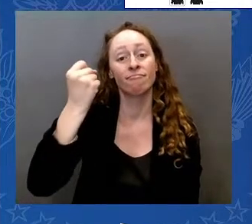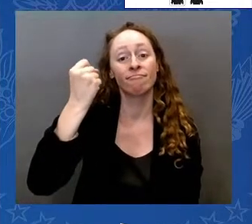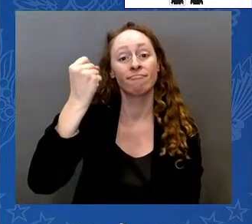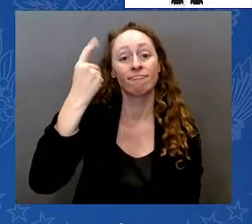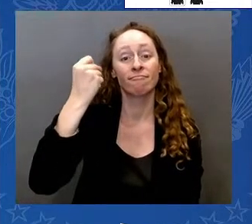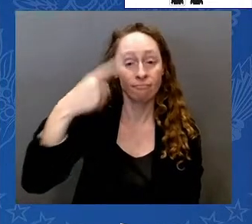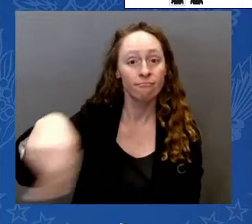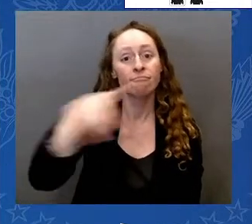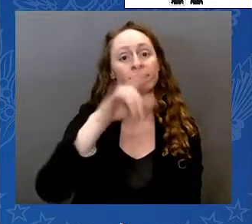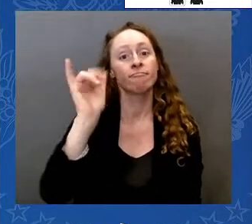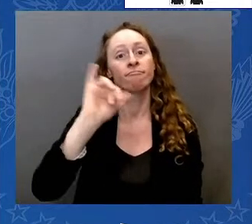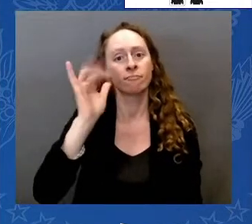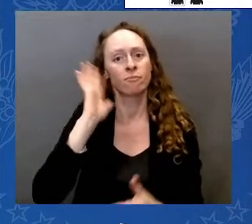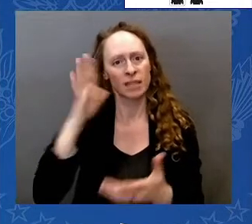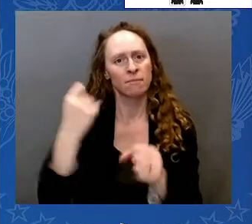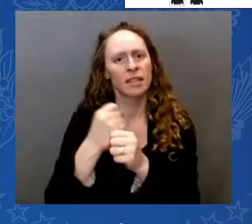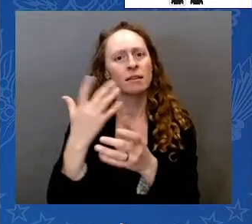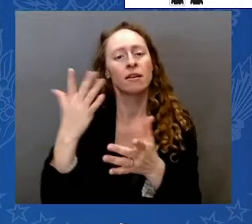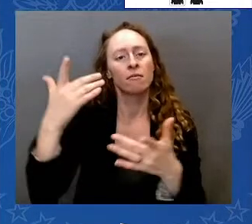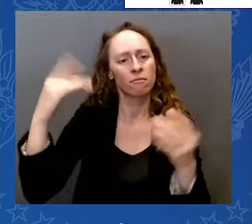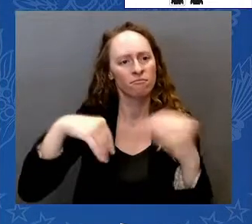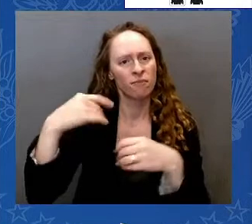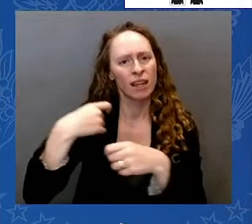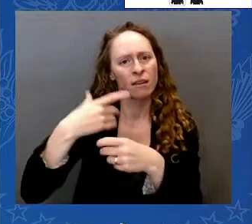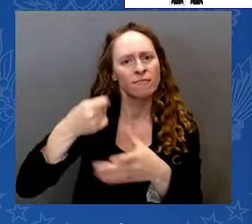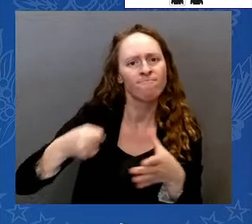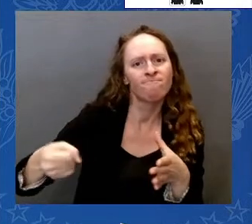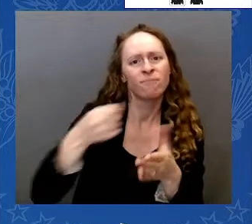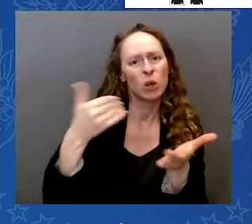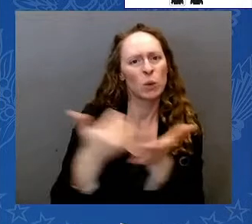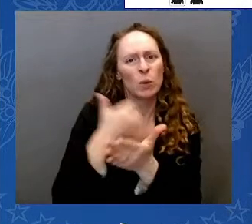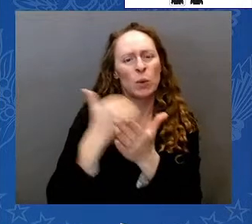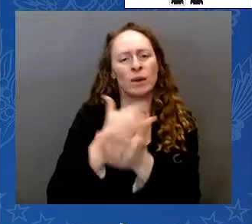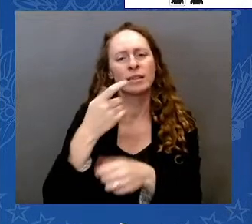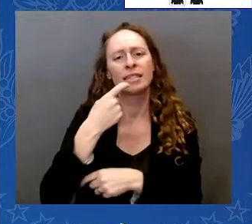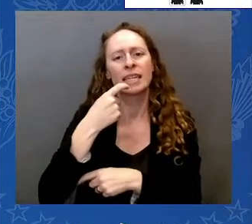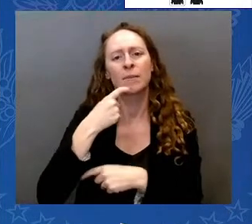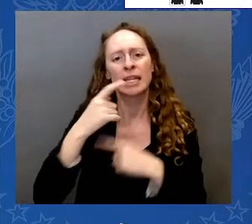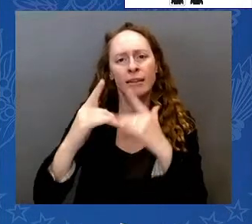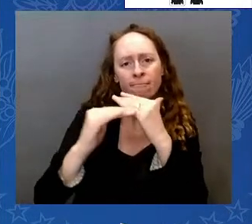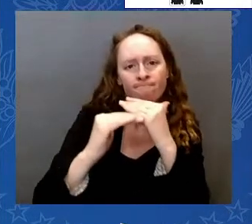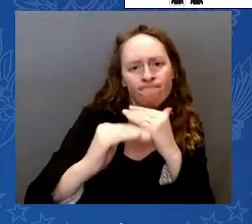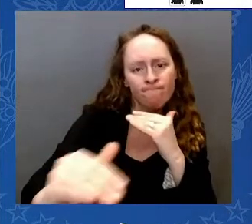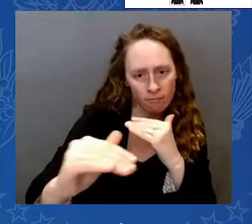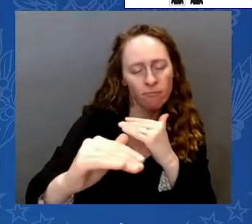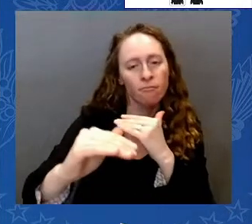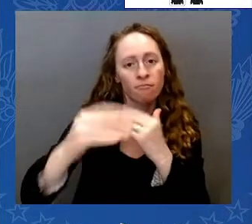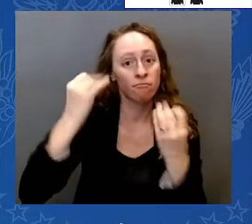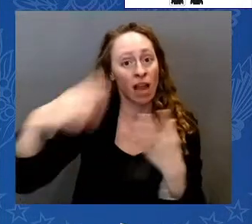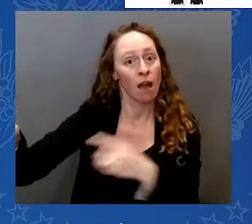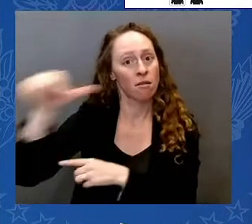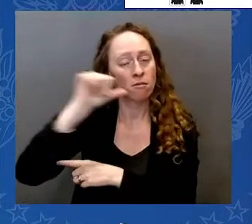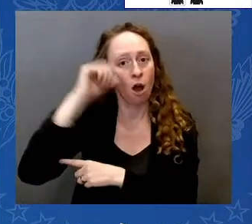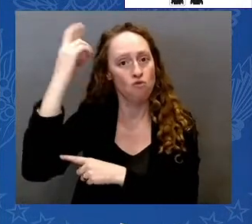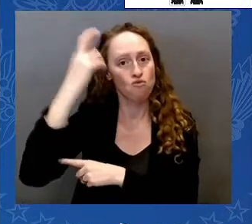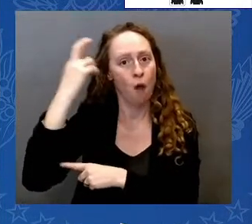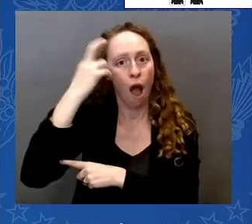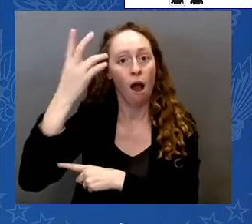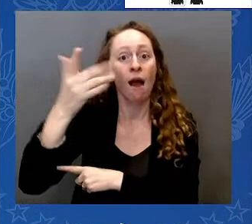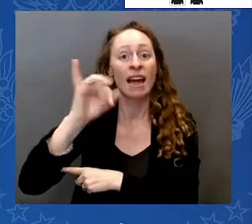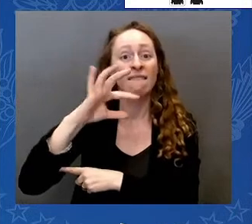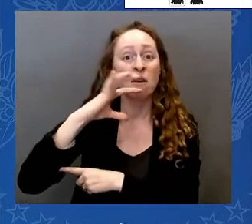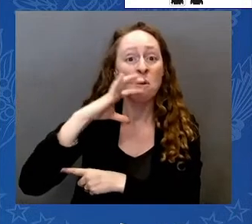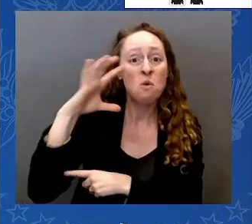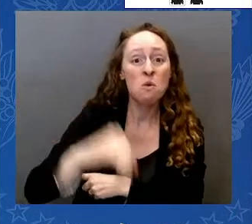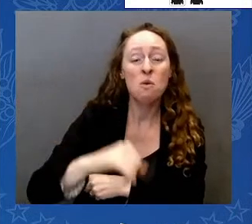it's made, causes environmental problems. The older, dirty cement accounts for 7% of global